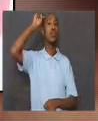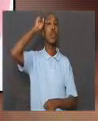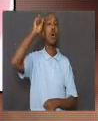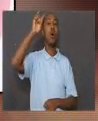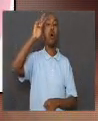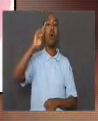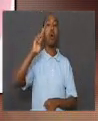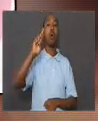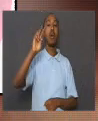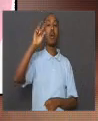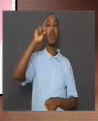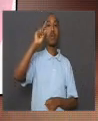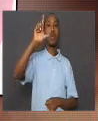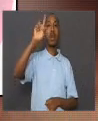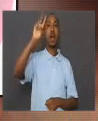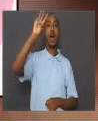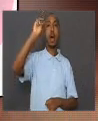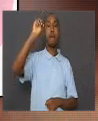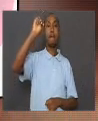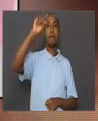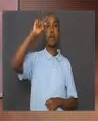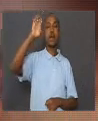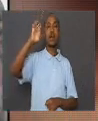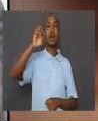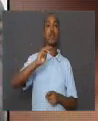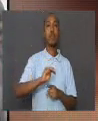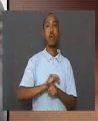or plum pudding model.